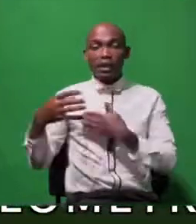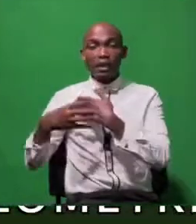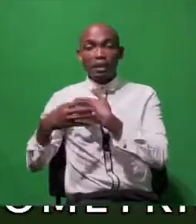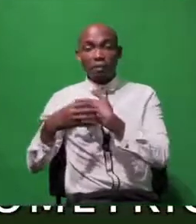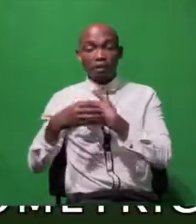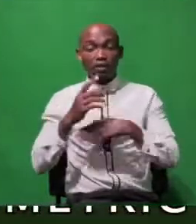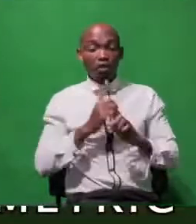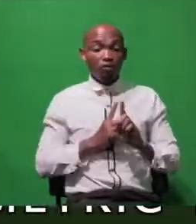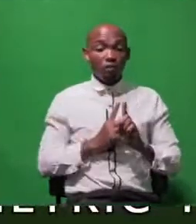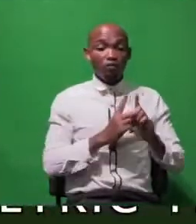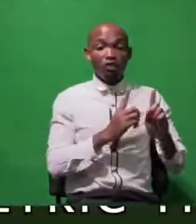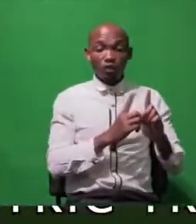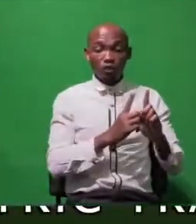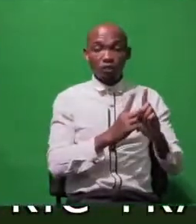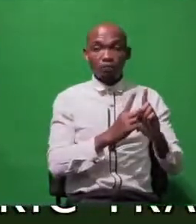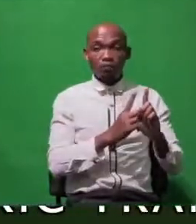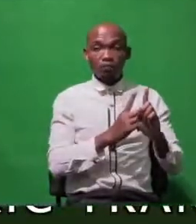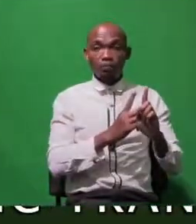Find the